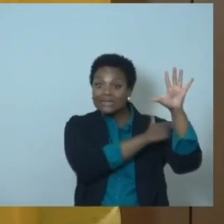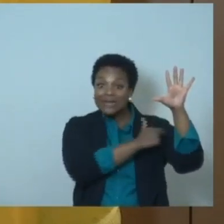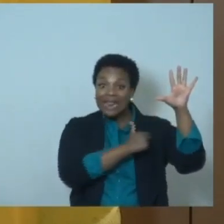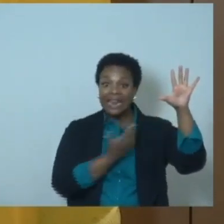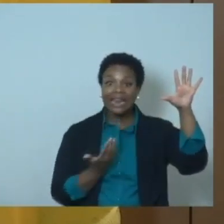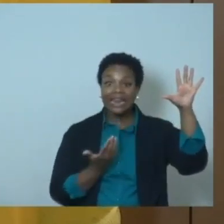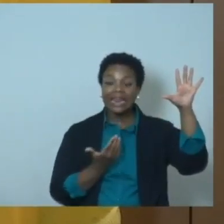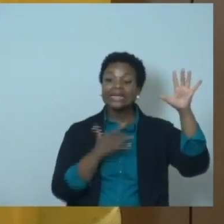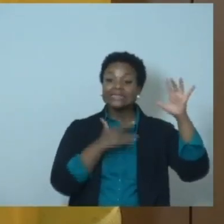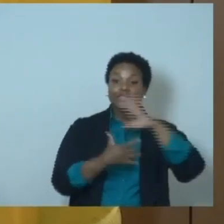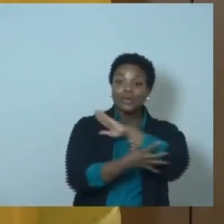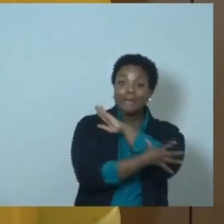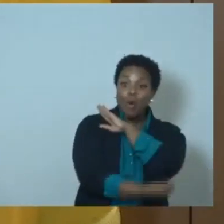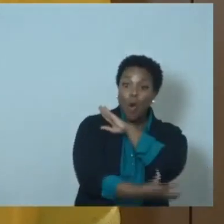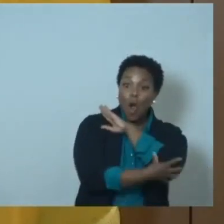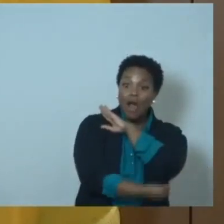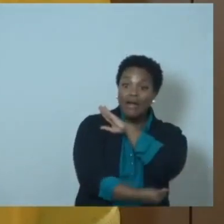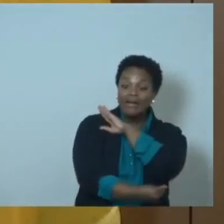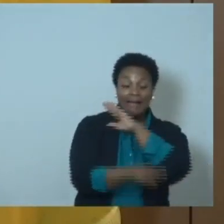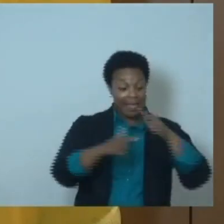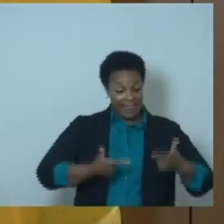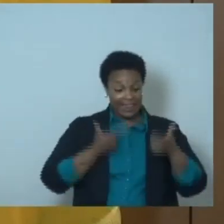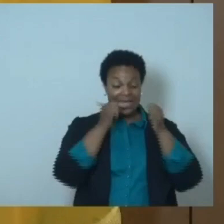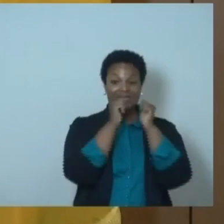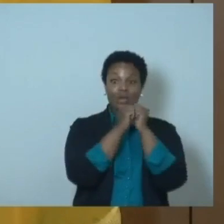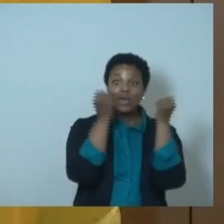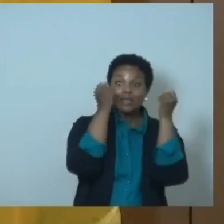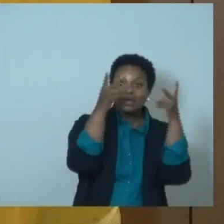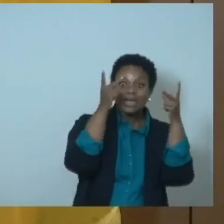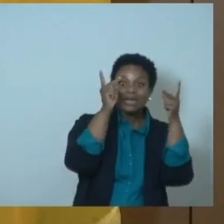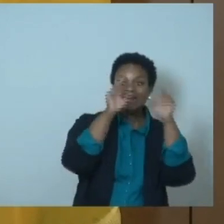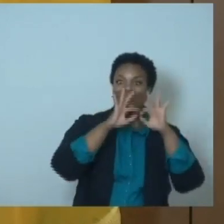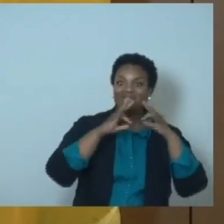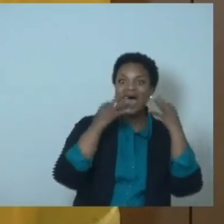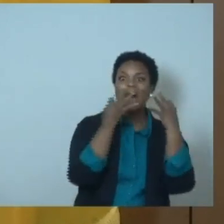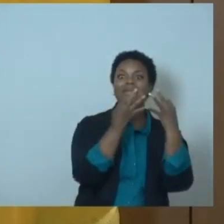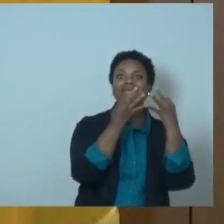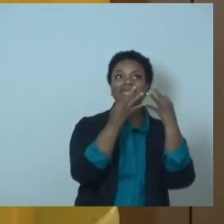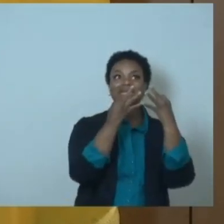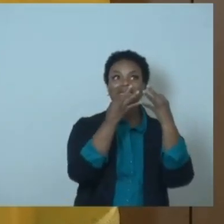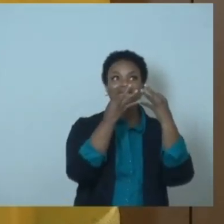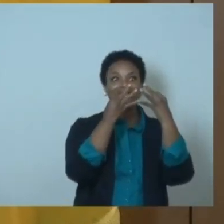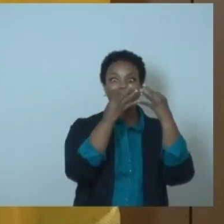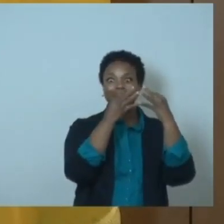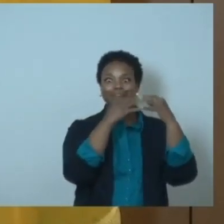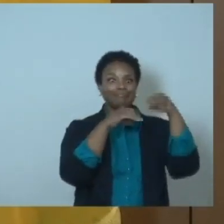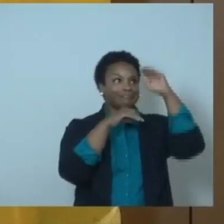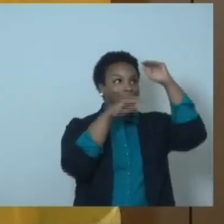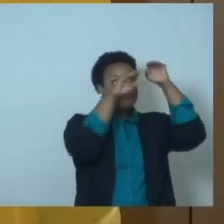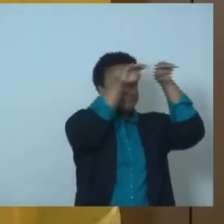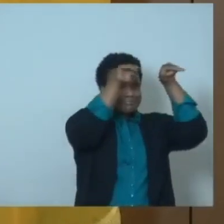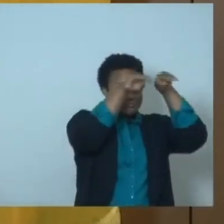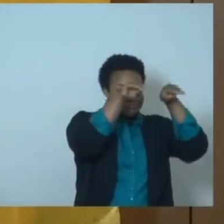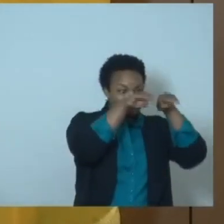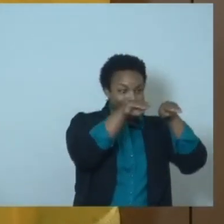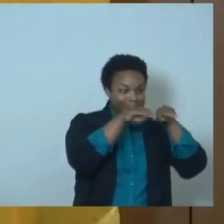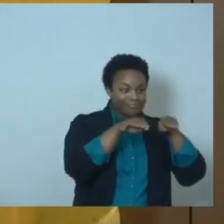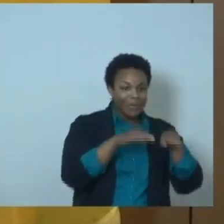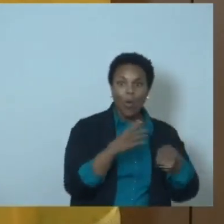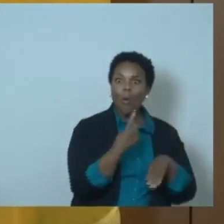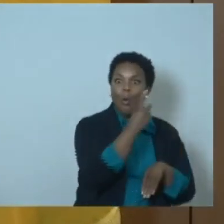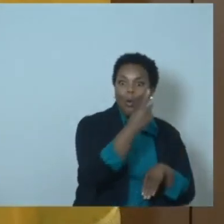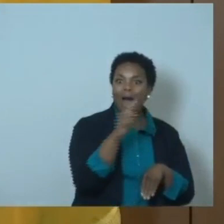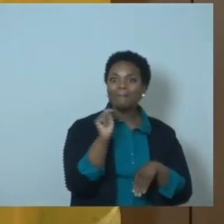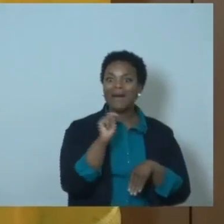in multi-generational households with a single bathroom and very small living spaces so that you can't